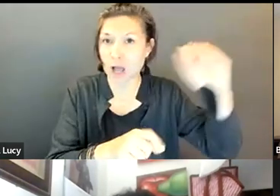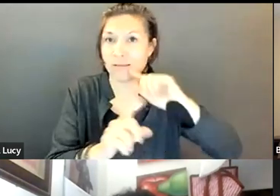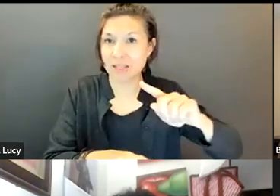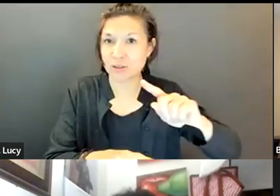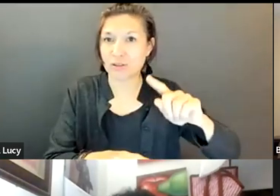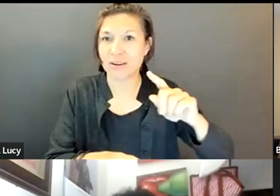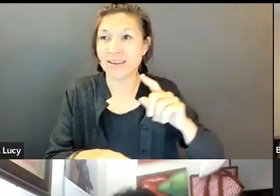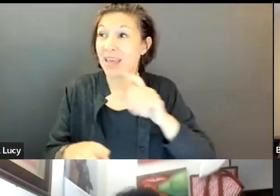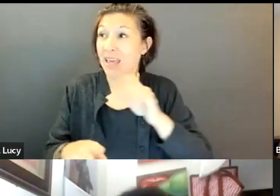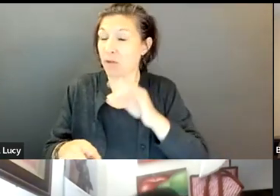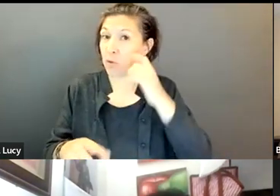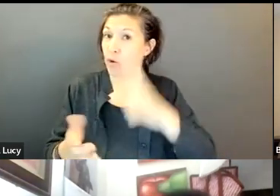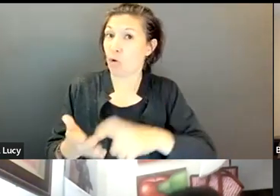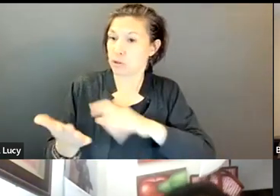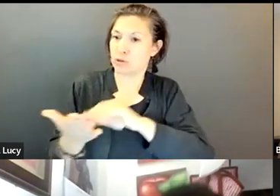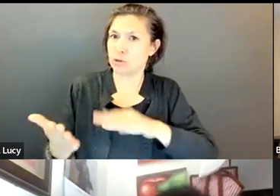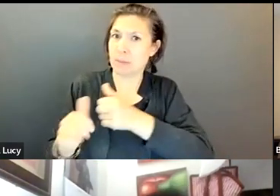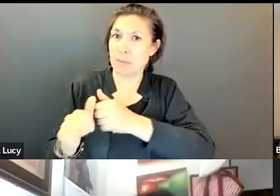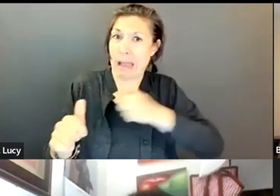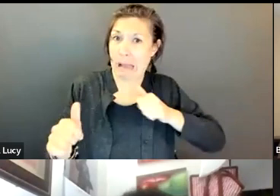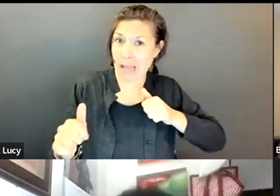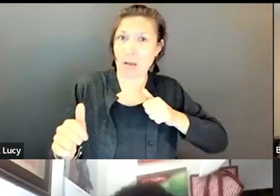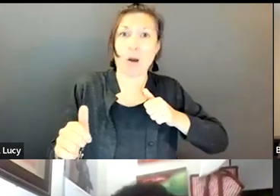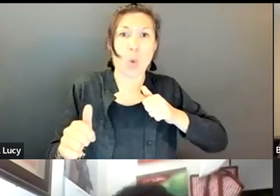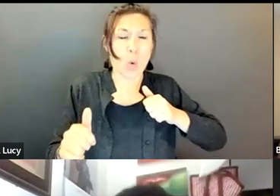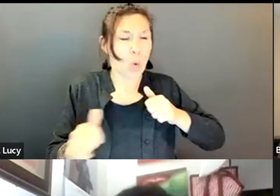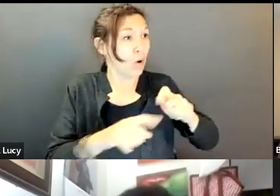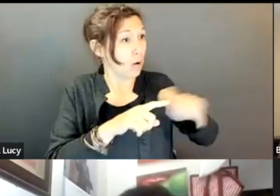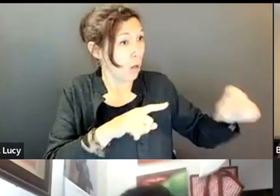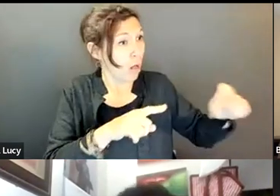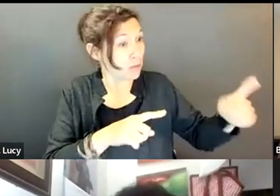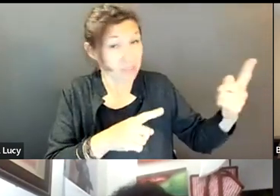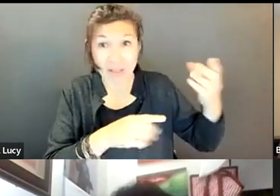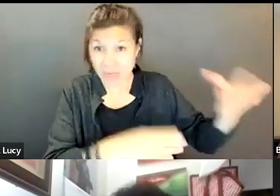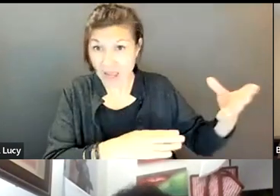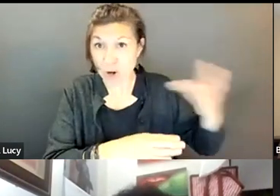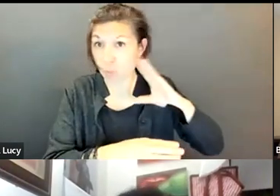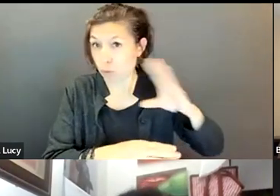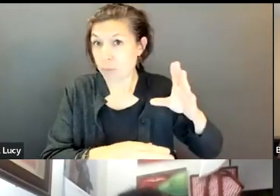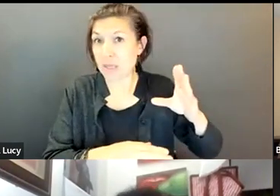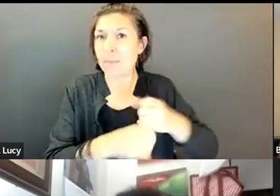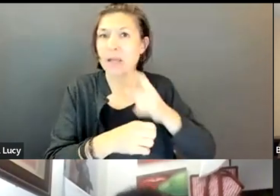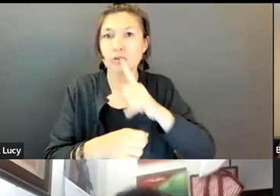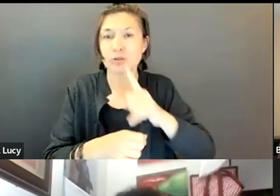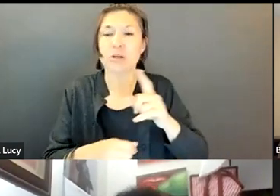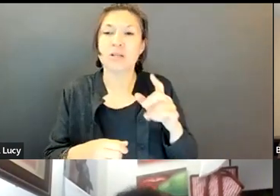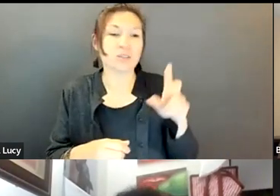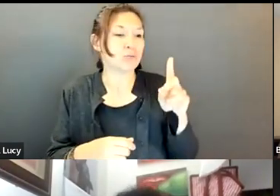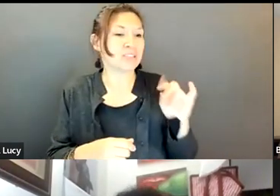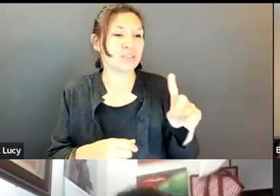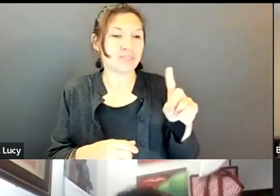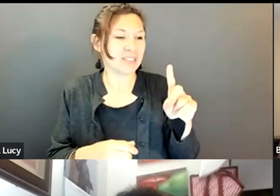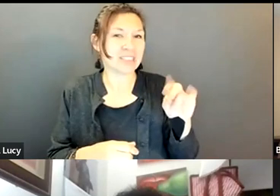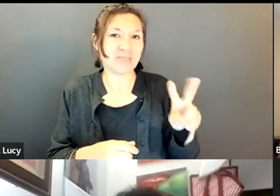slip so I think that is really sort of the driving force right now in the division of student support is creating